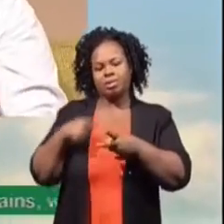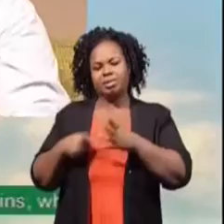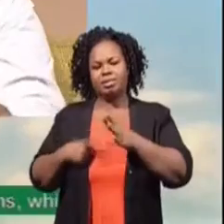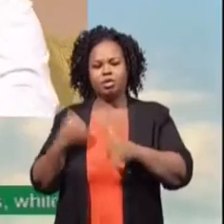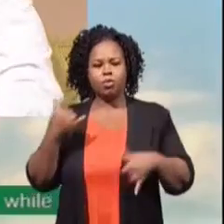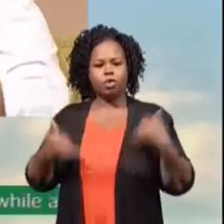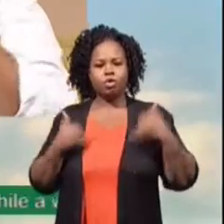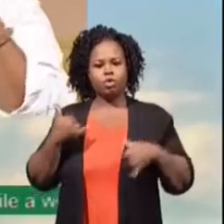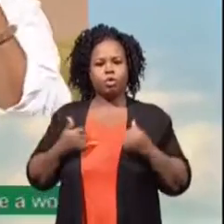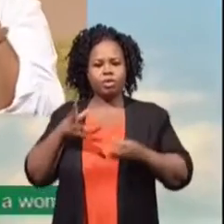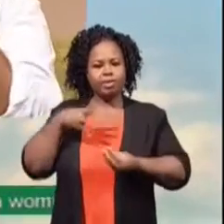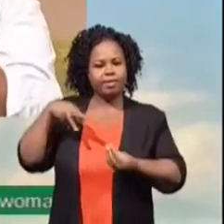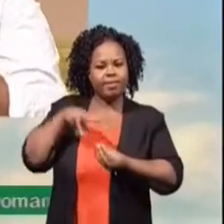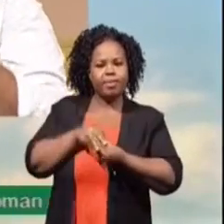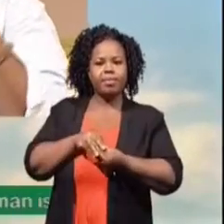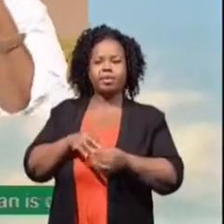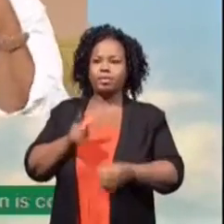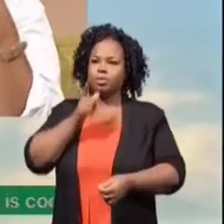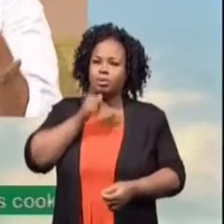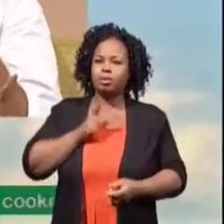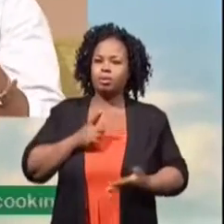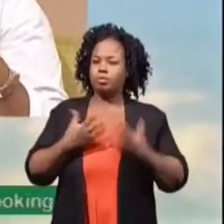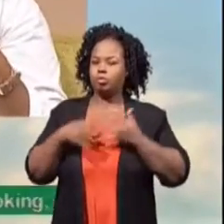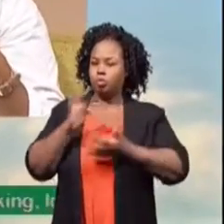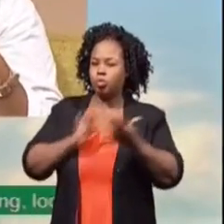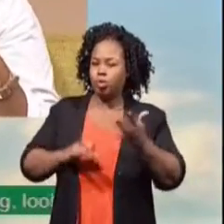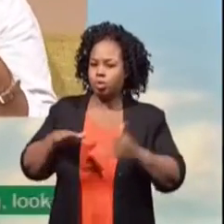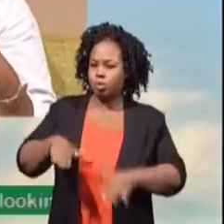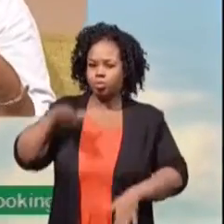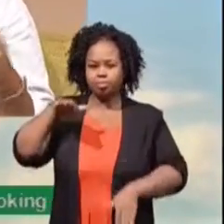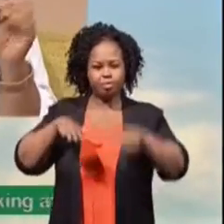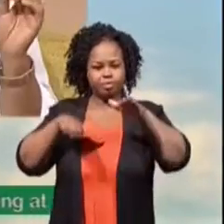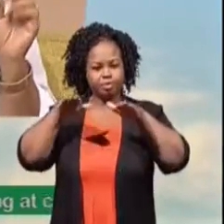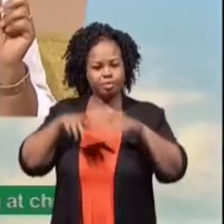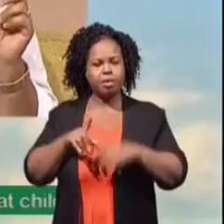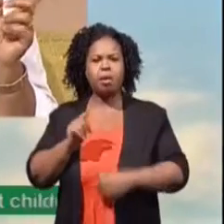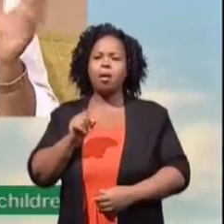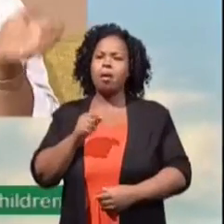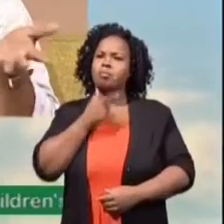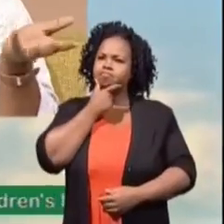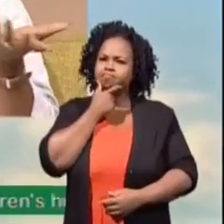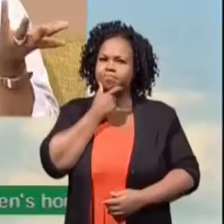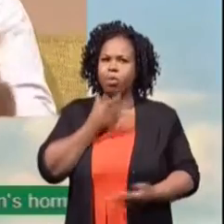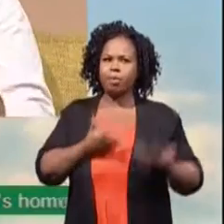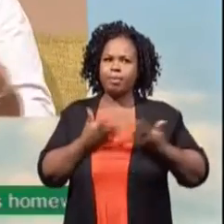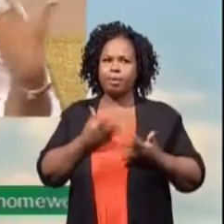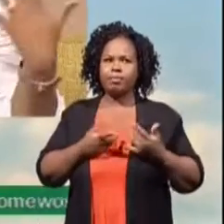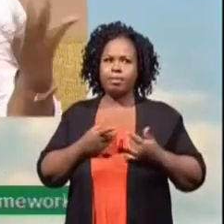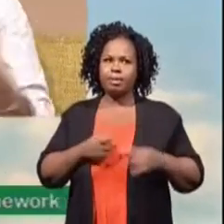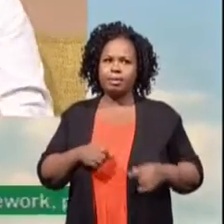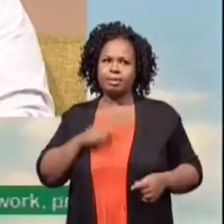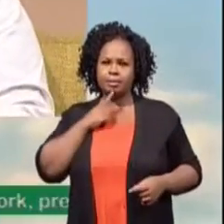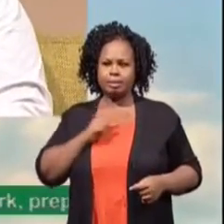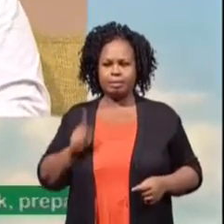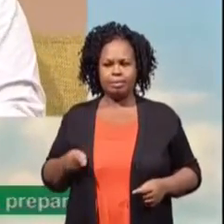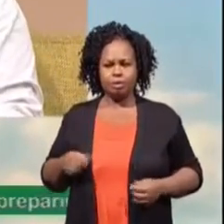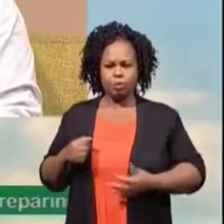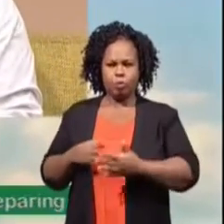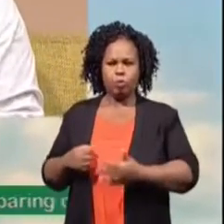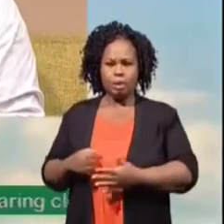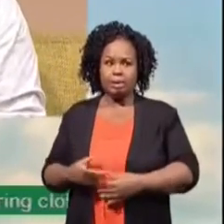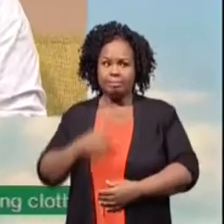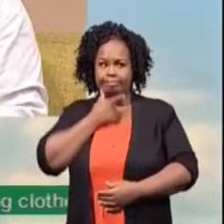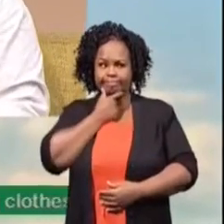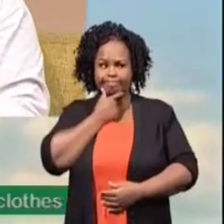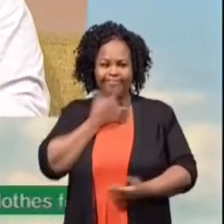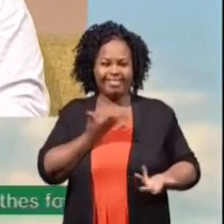cook umlekwa and they would enjoy themselves and she would tell them stories of how she grew up. So I started saying, oh, okay, maybe he's trying to say I